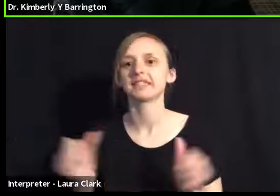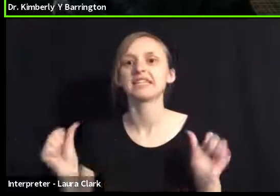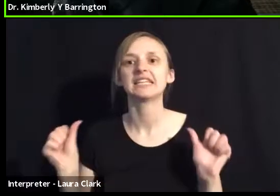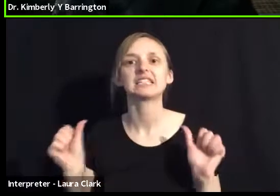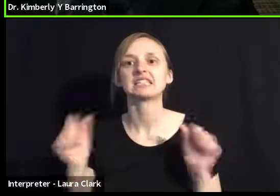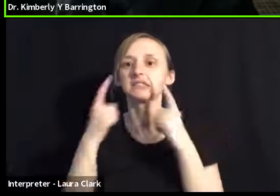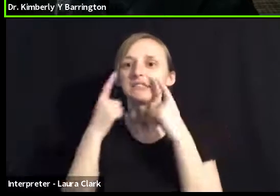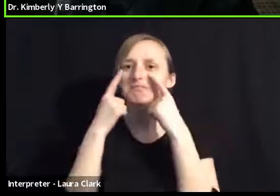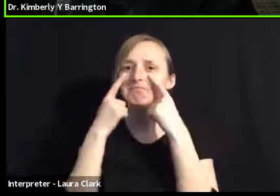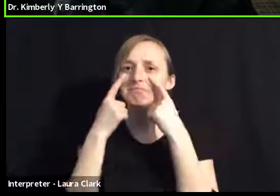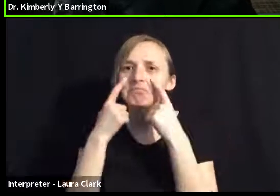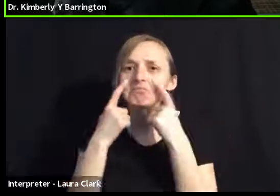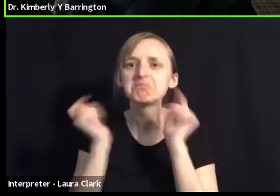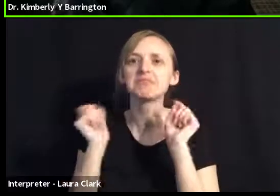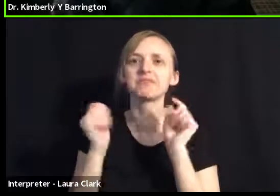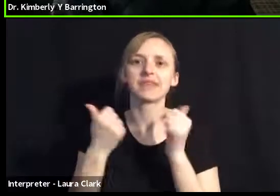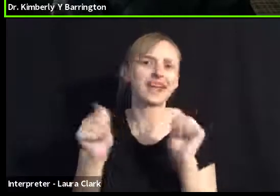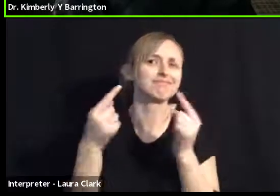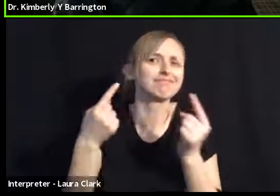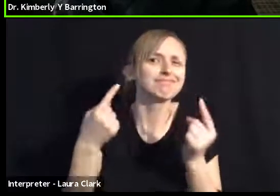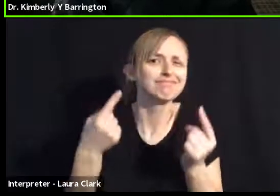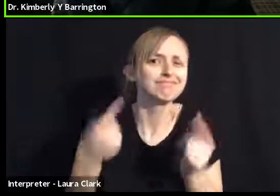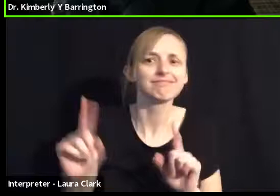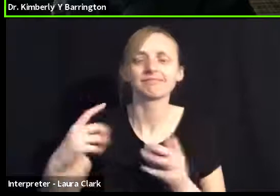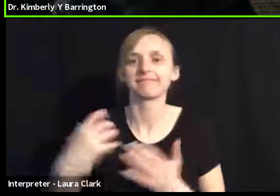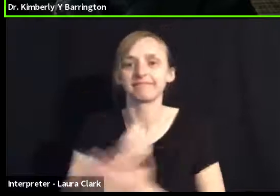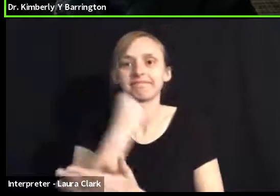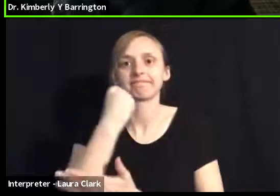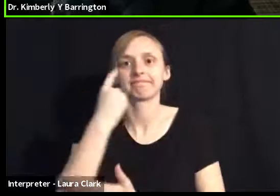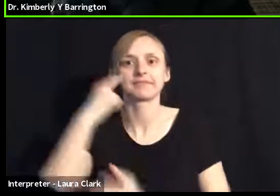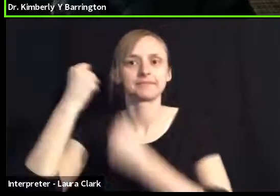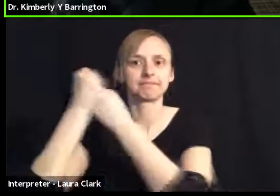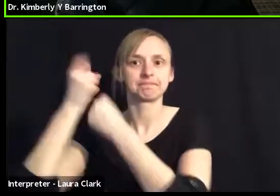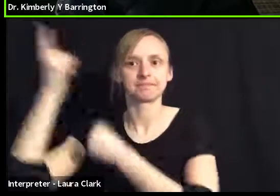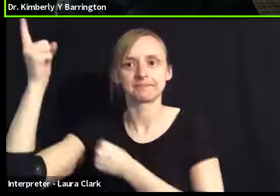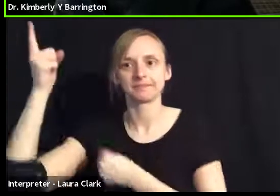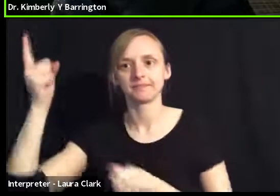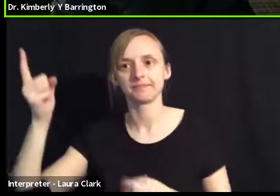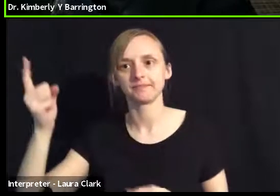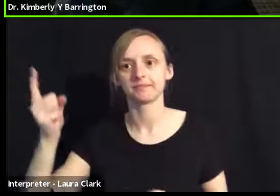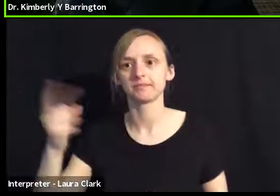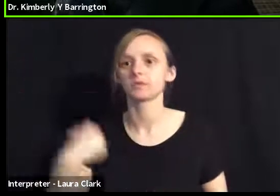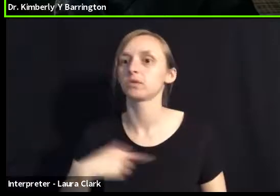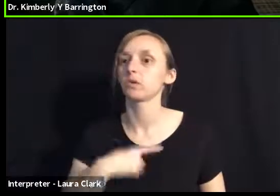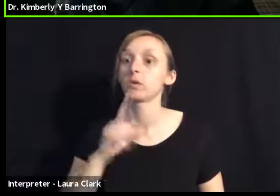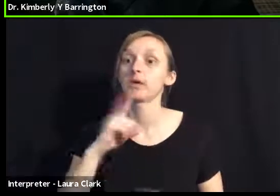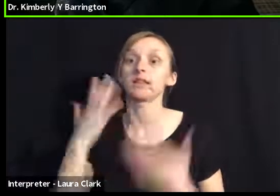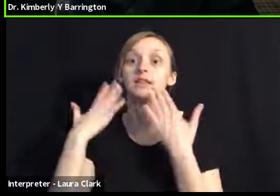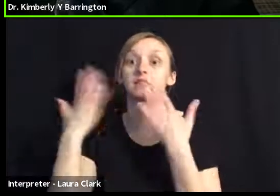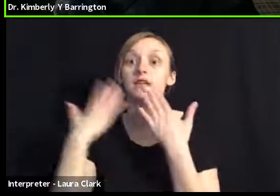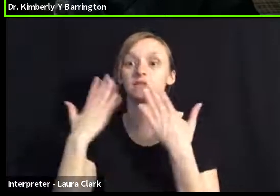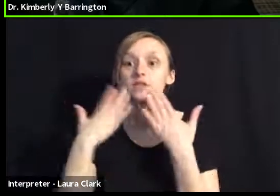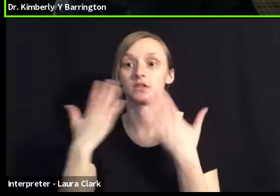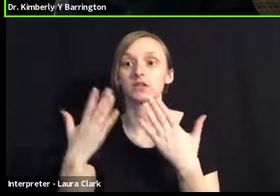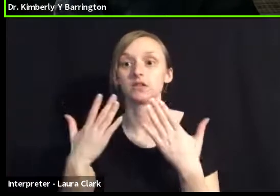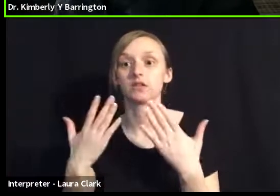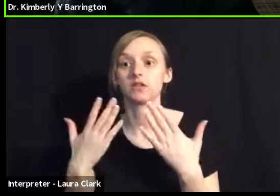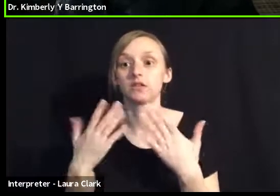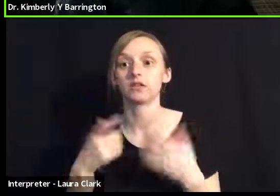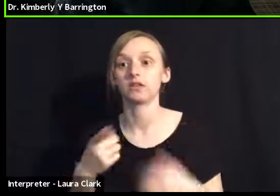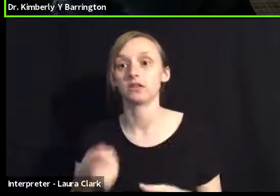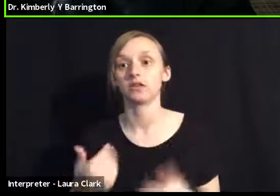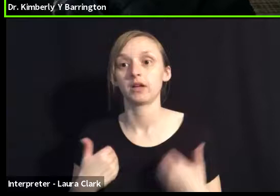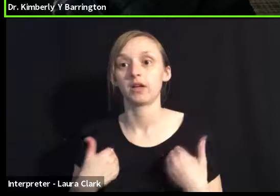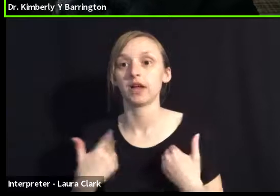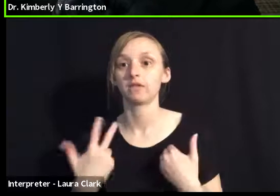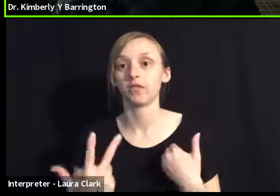does God waste. And so he is able to use it all. And we are so grateful that you have three